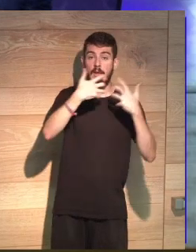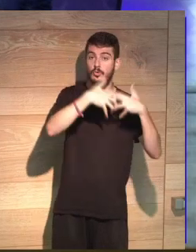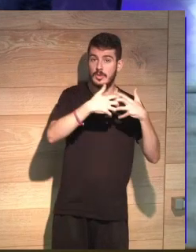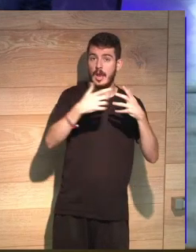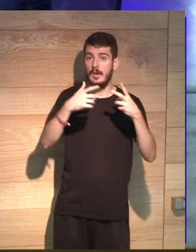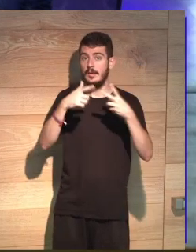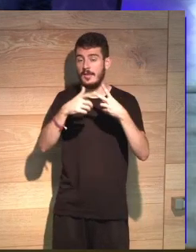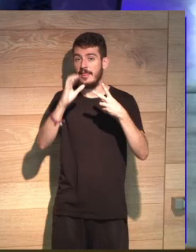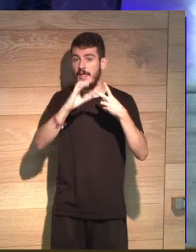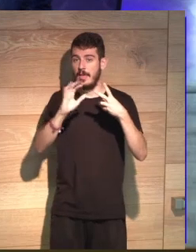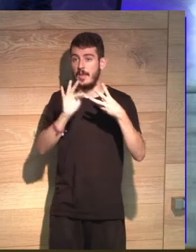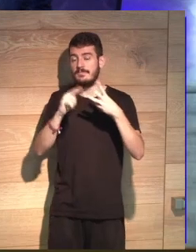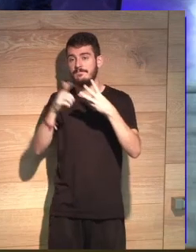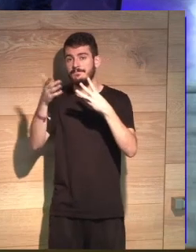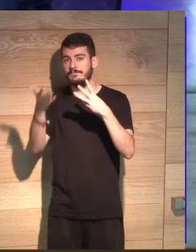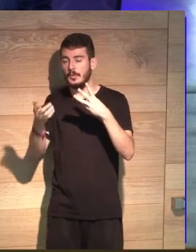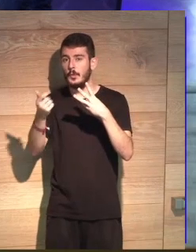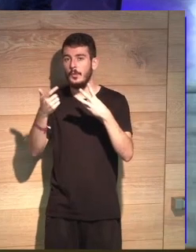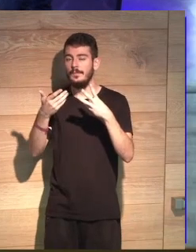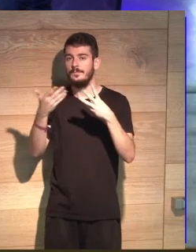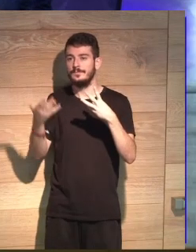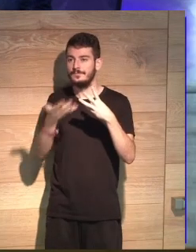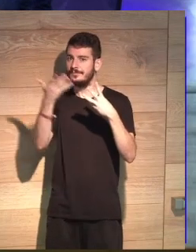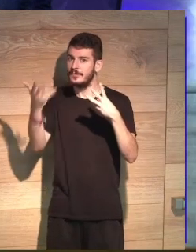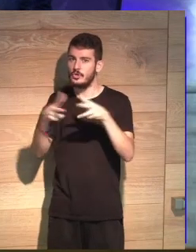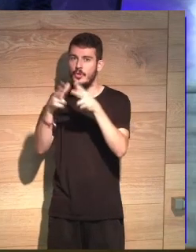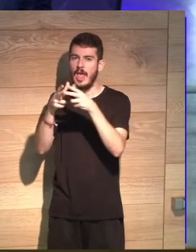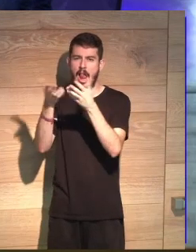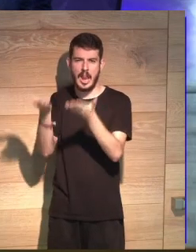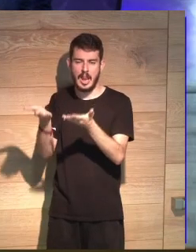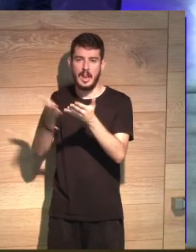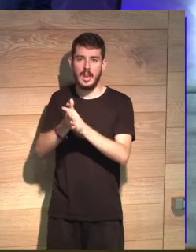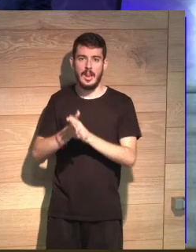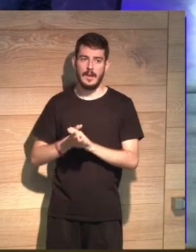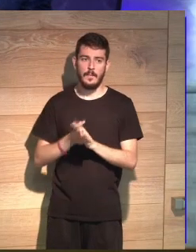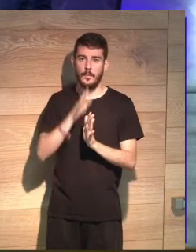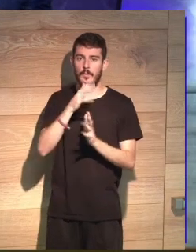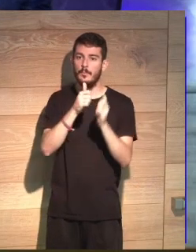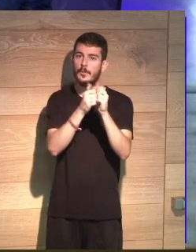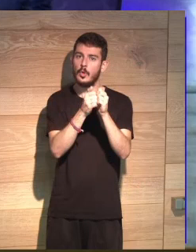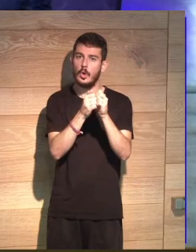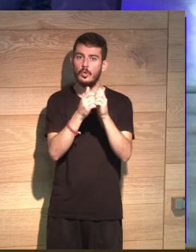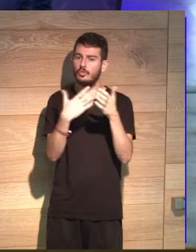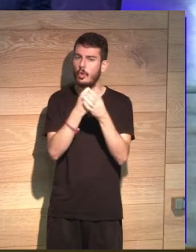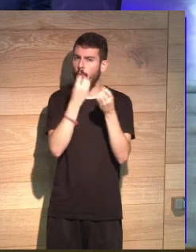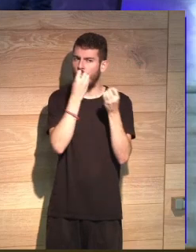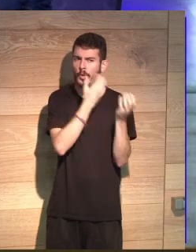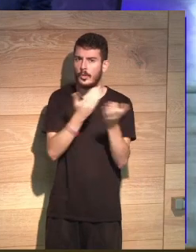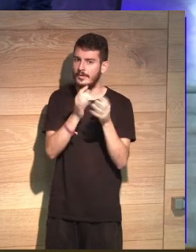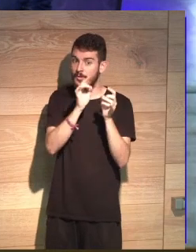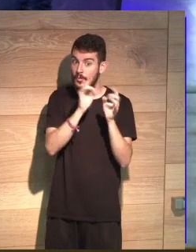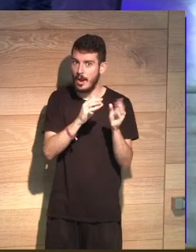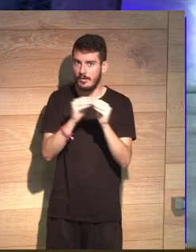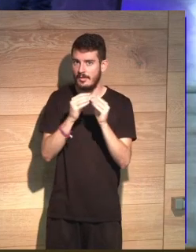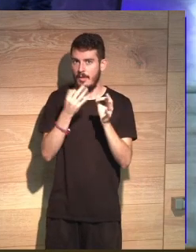who is going to give us a perspective from the science viewpoint, from the industry viewpoint, and also from the social